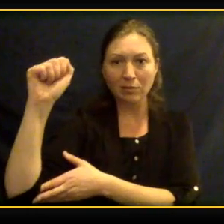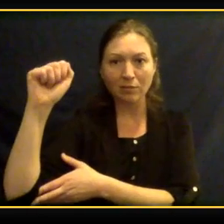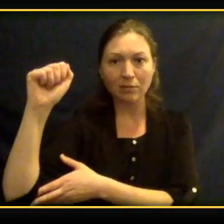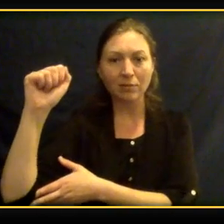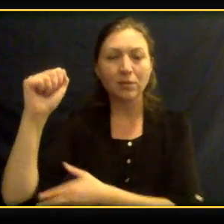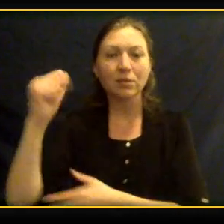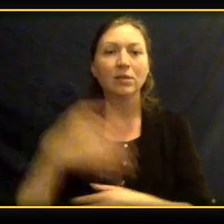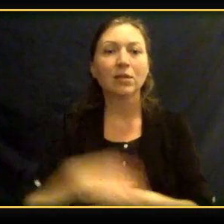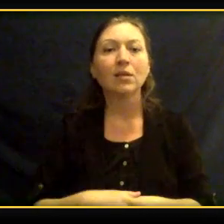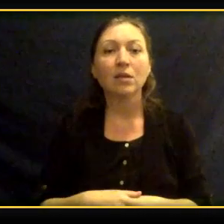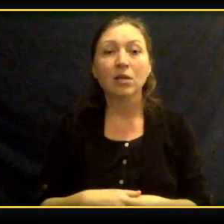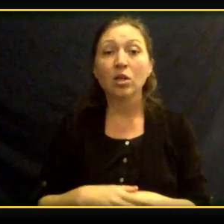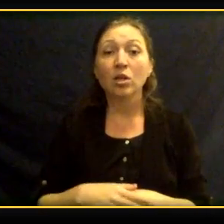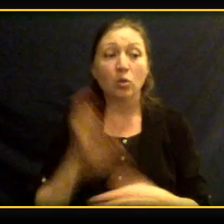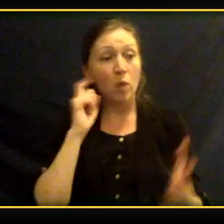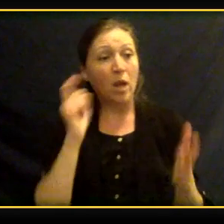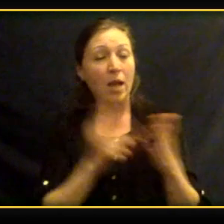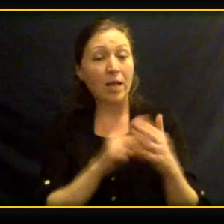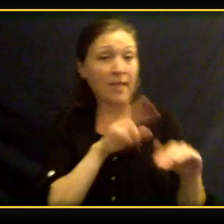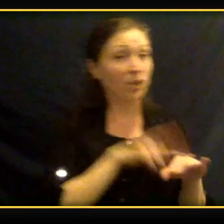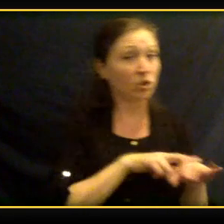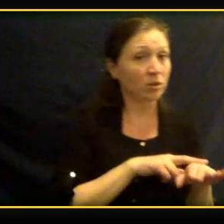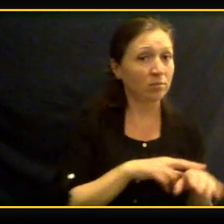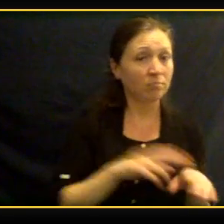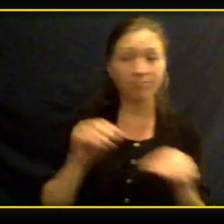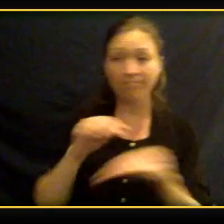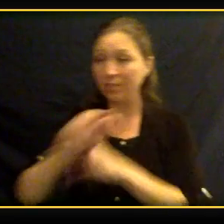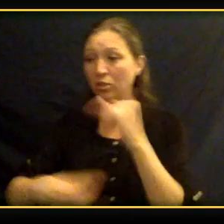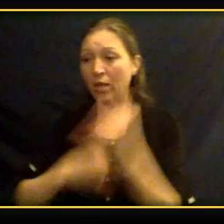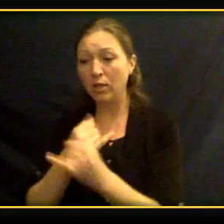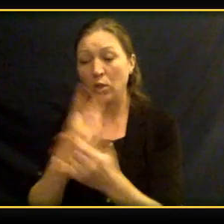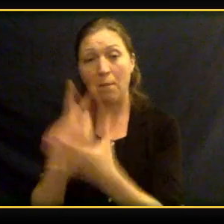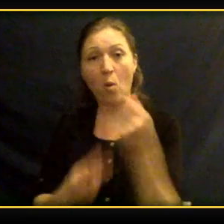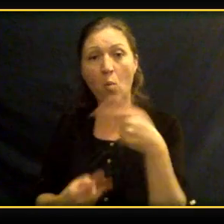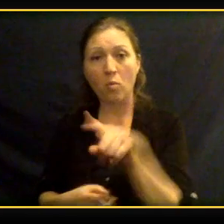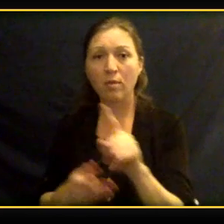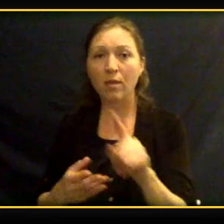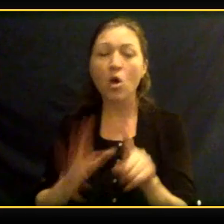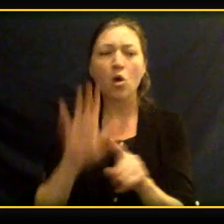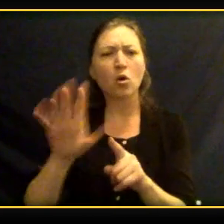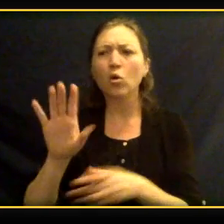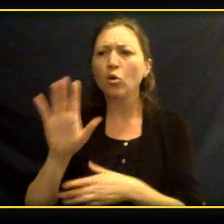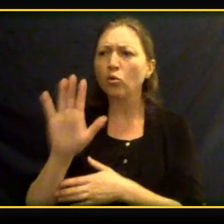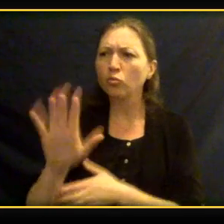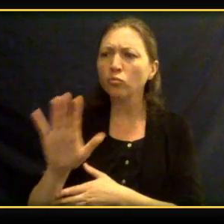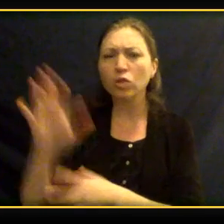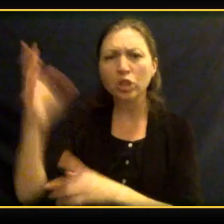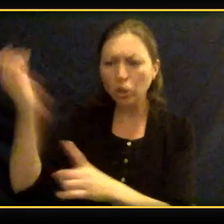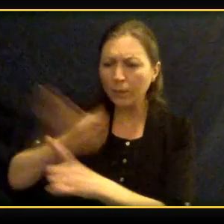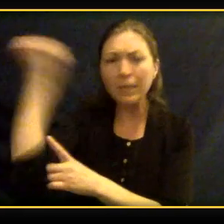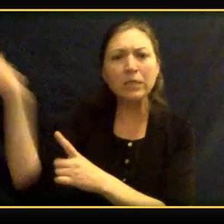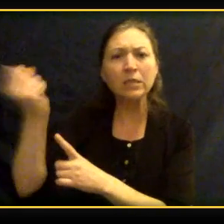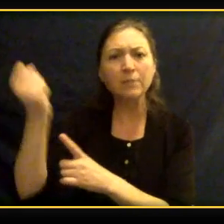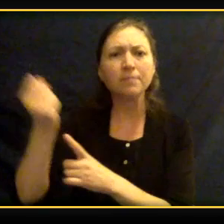and internationally for her achievements and her compassion, whether through advocacy of legislation, her work